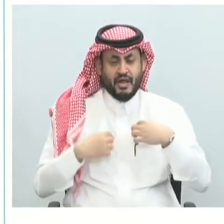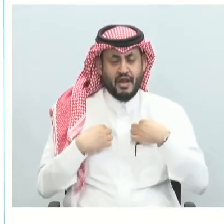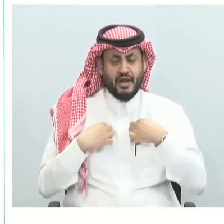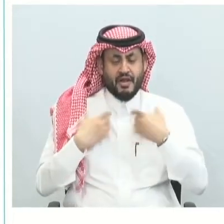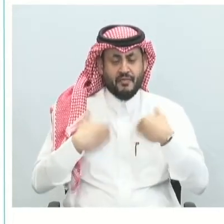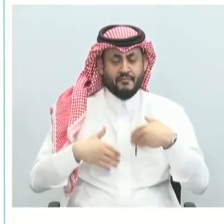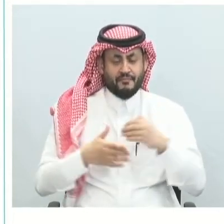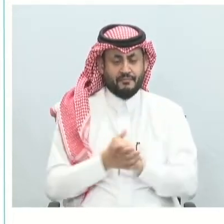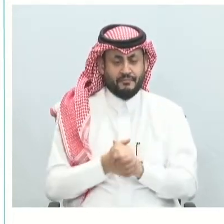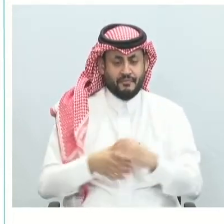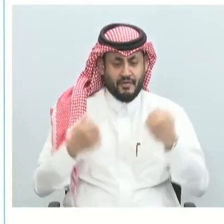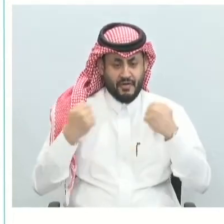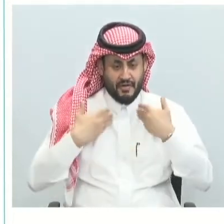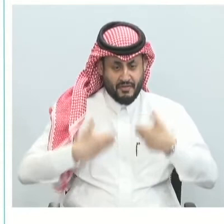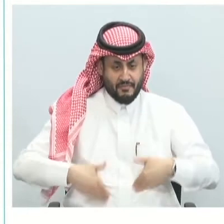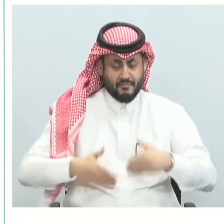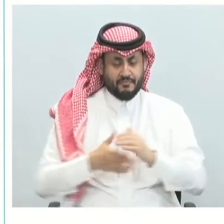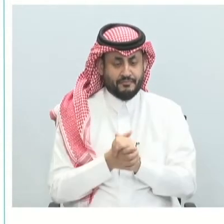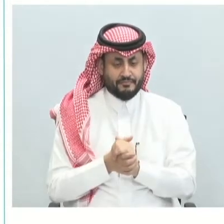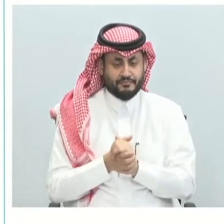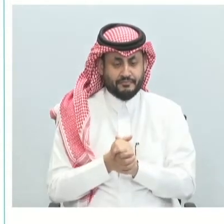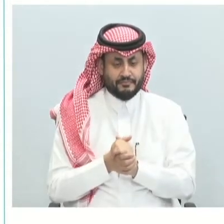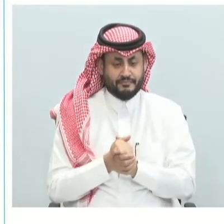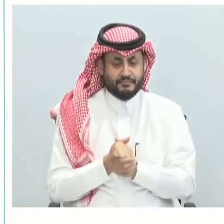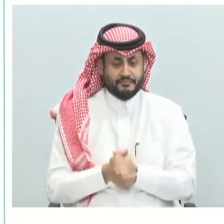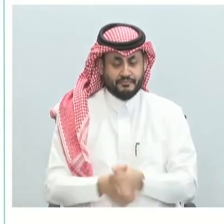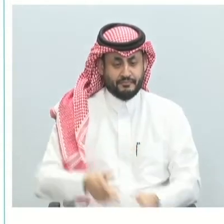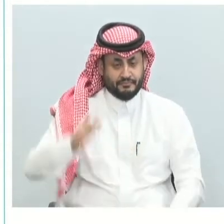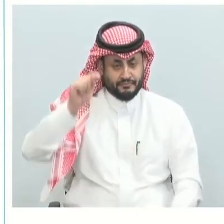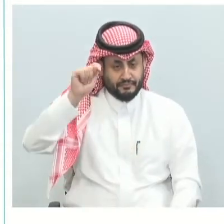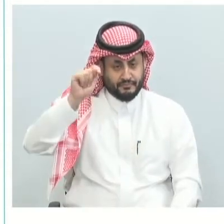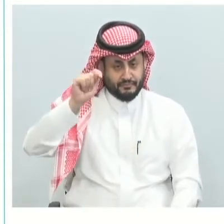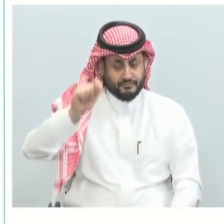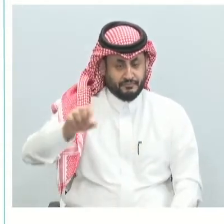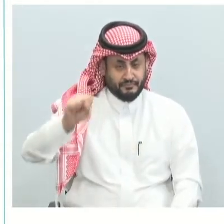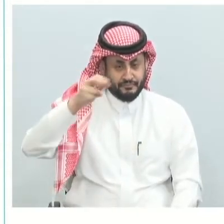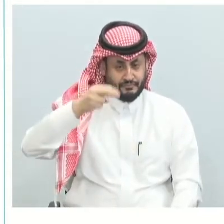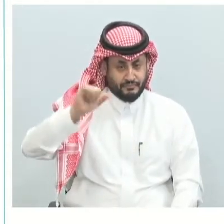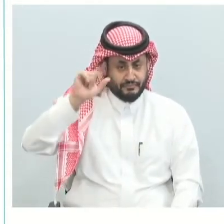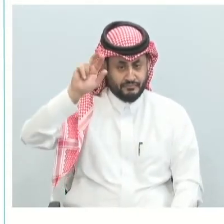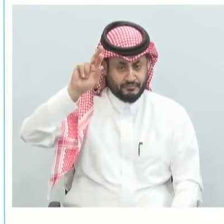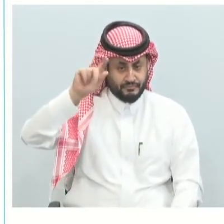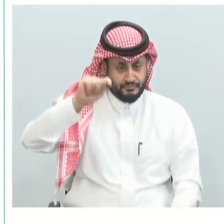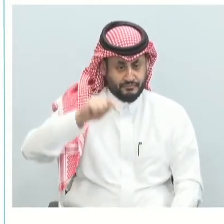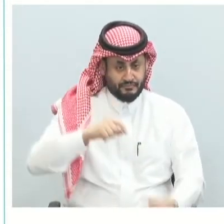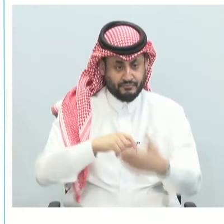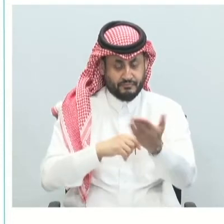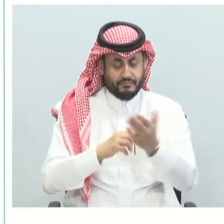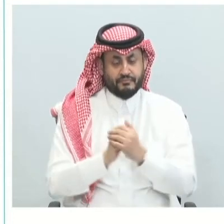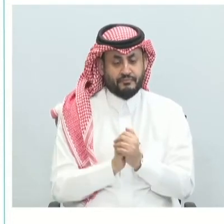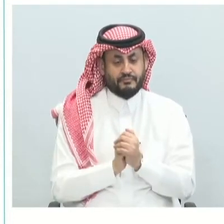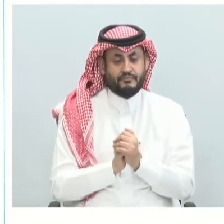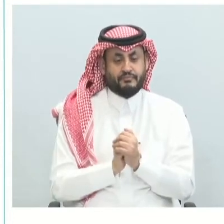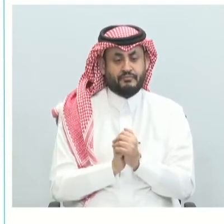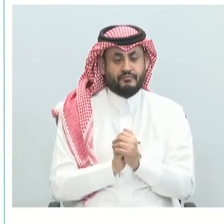What is this inside? Yes. Excellent. So we have t-shirt. T-shirt.